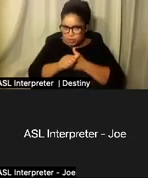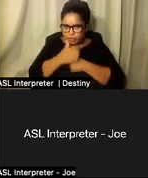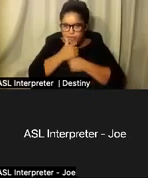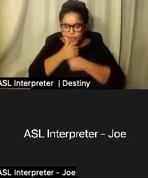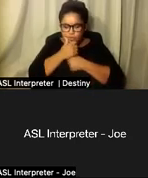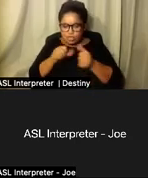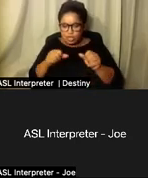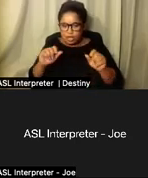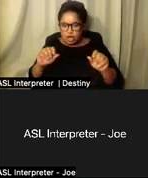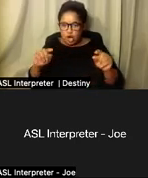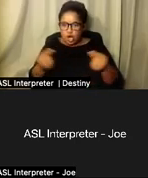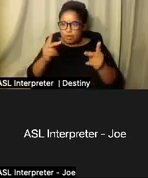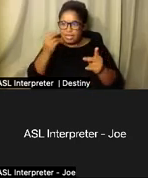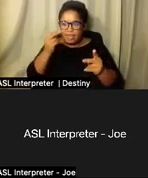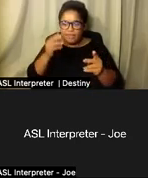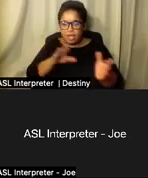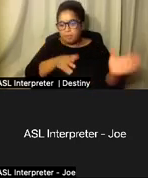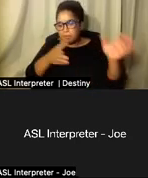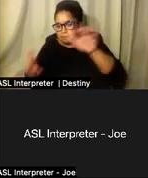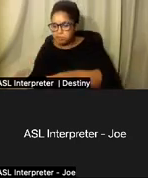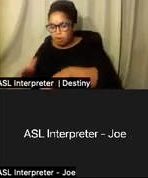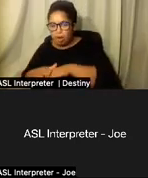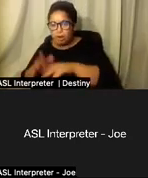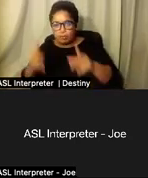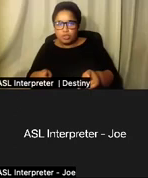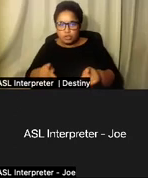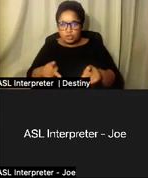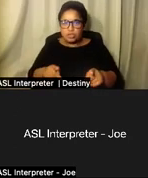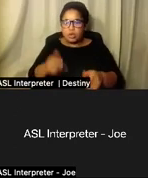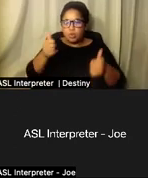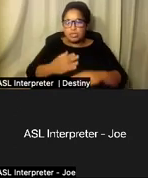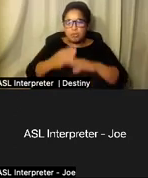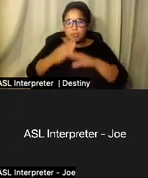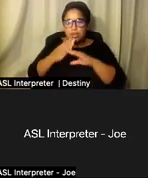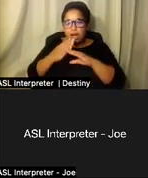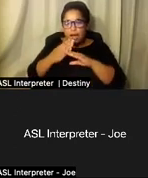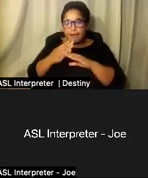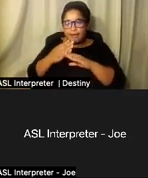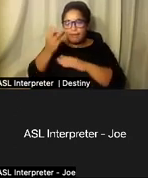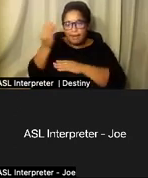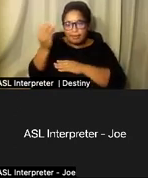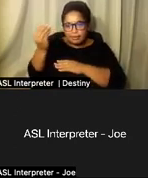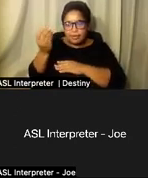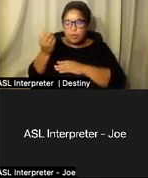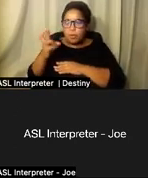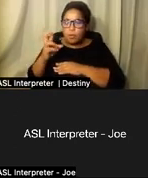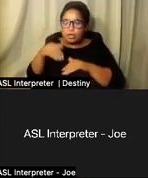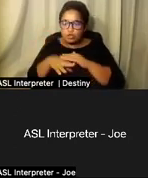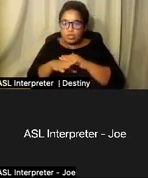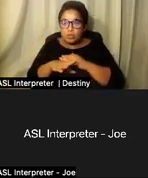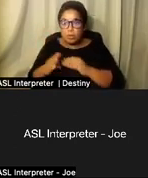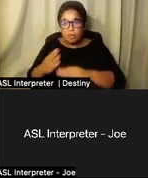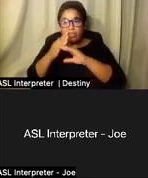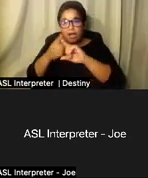injure someone if they fell on them. Secure those. Which items could block an exit or an entrance? Maybe keeping first responders from